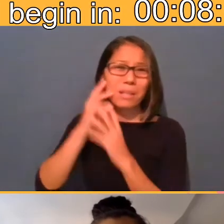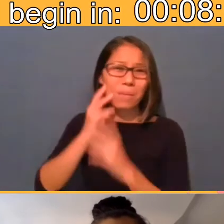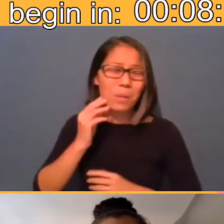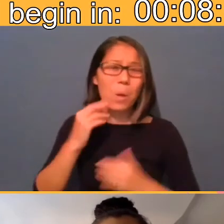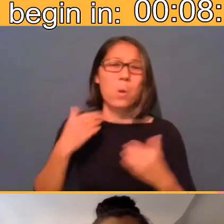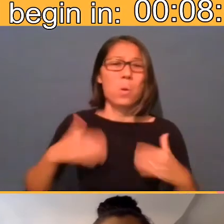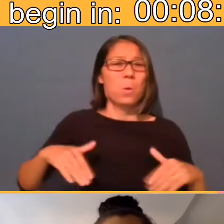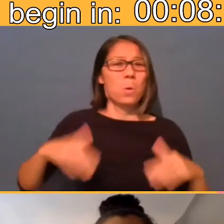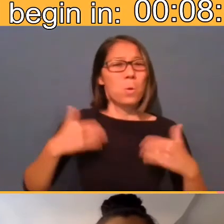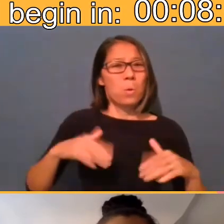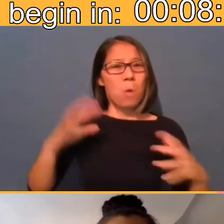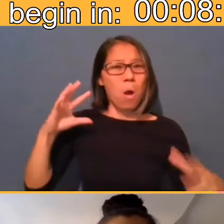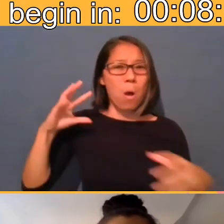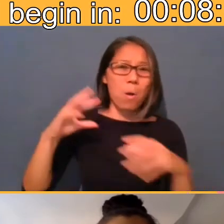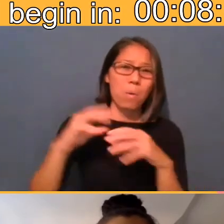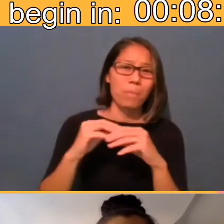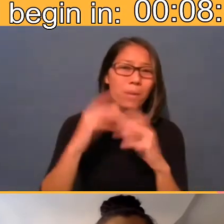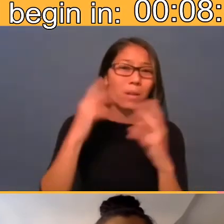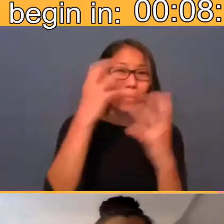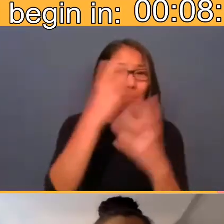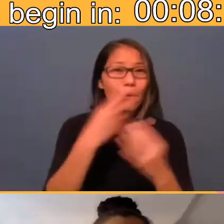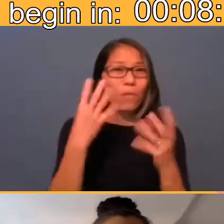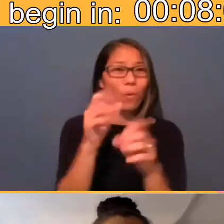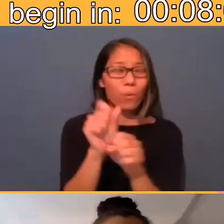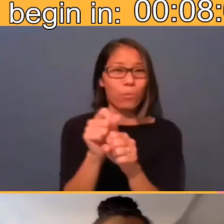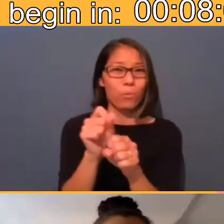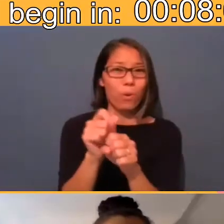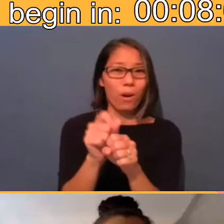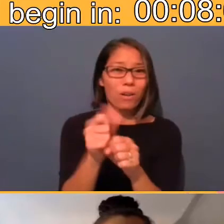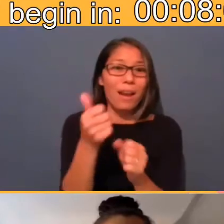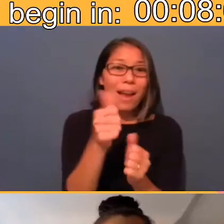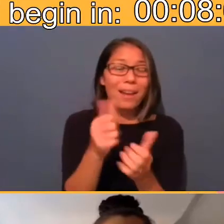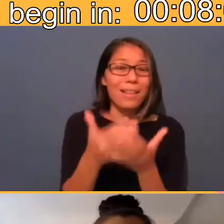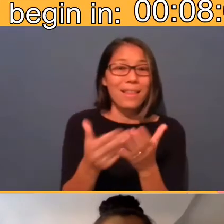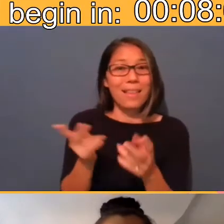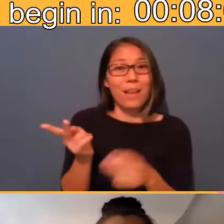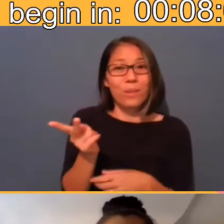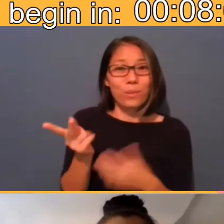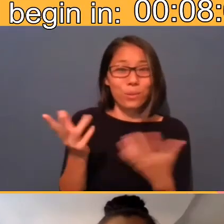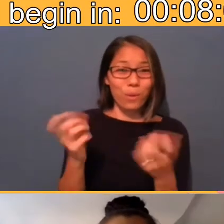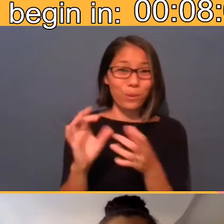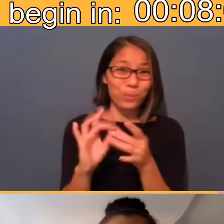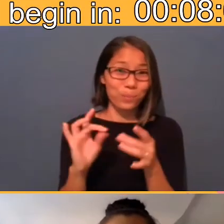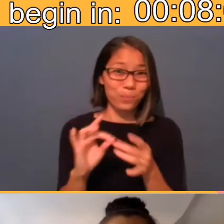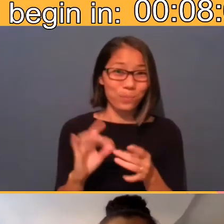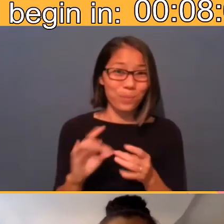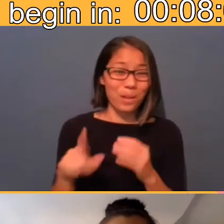It does such a beautiful job. Anything that the two of you wanna say about